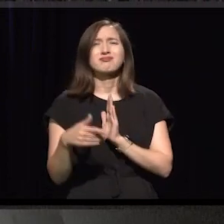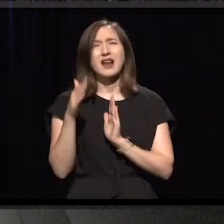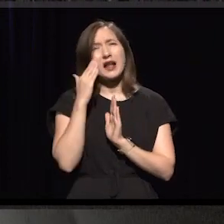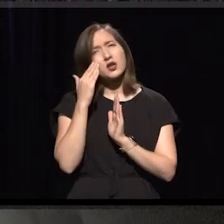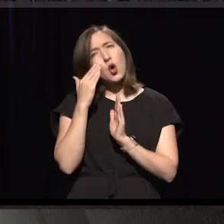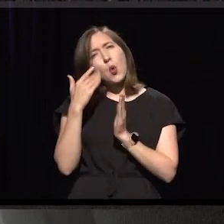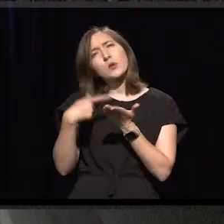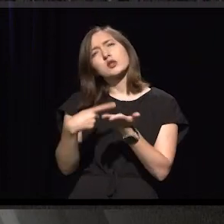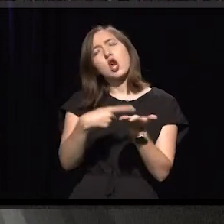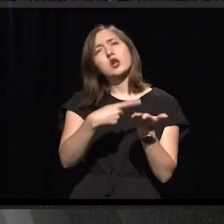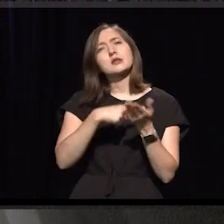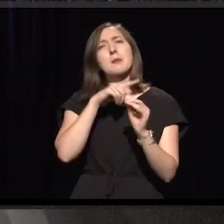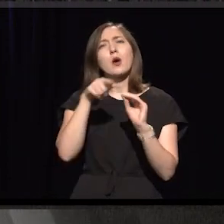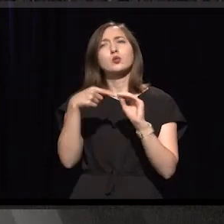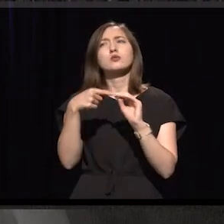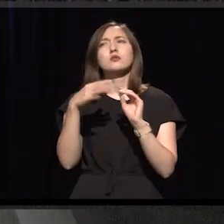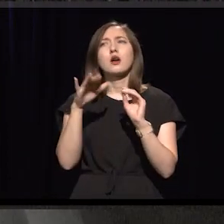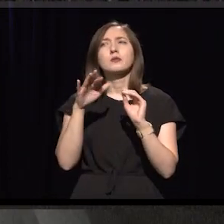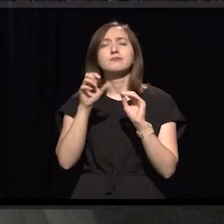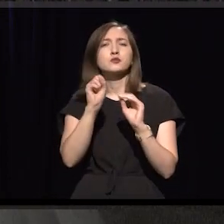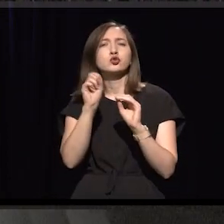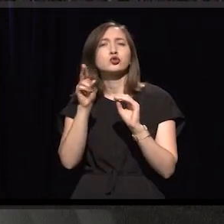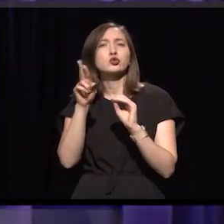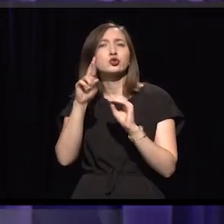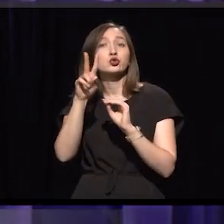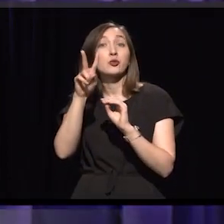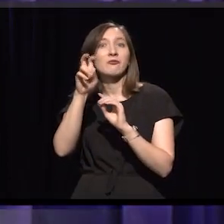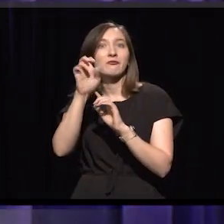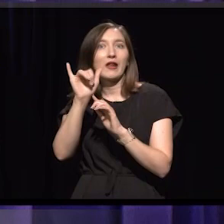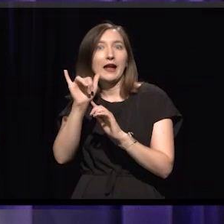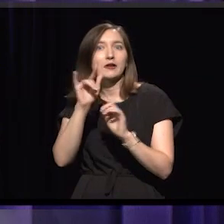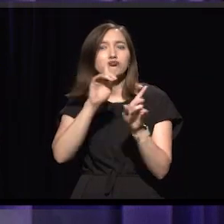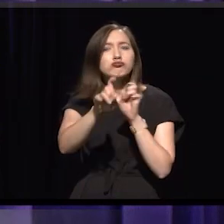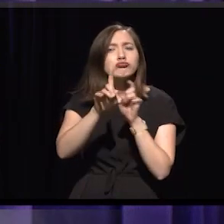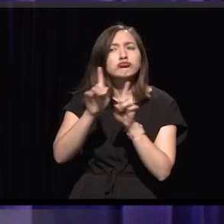essay speak up survey as well for all the people who couldn't make it.